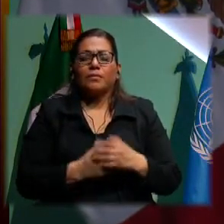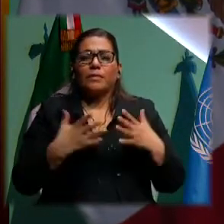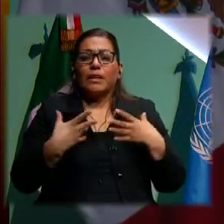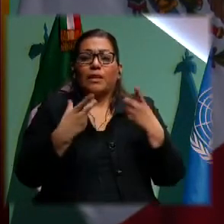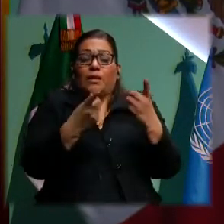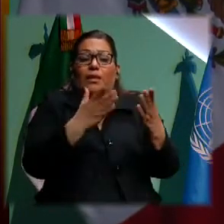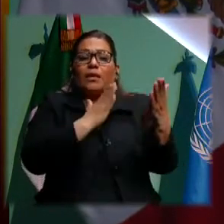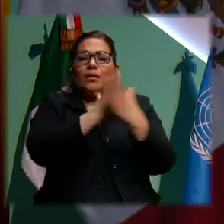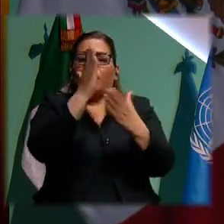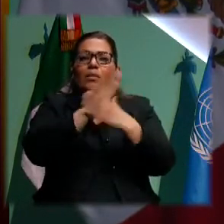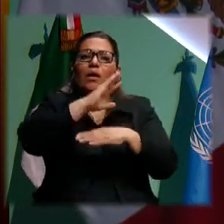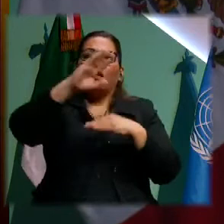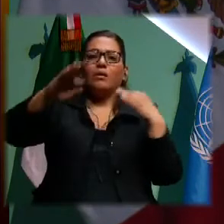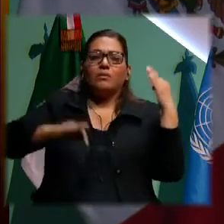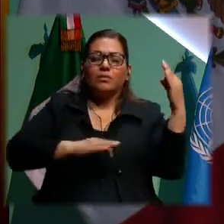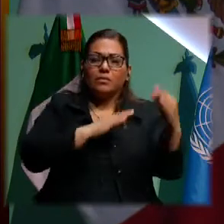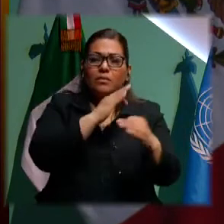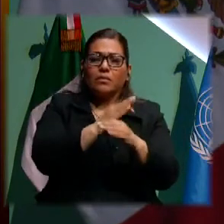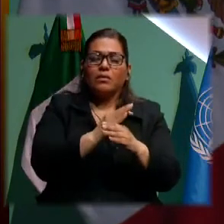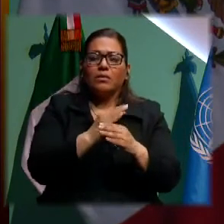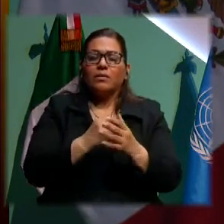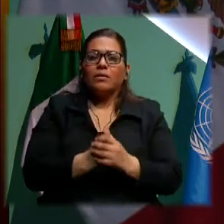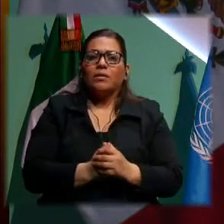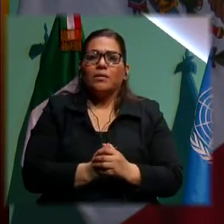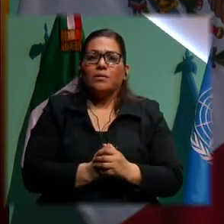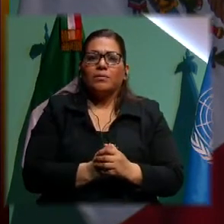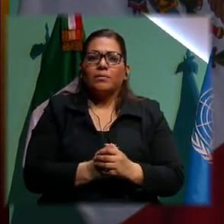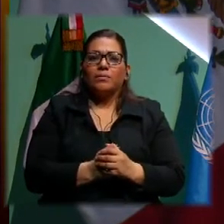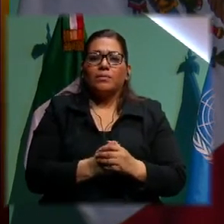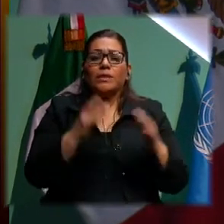1 billion, we will have connected